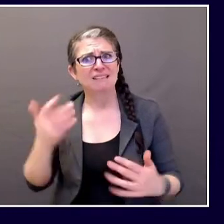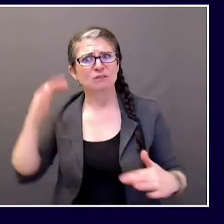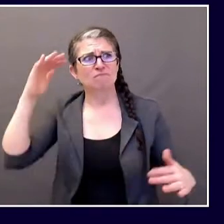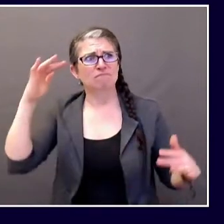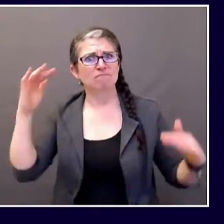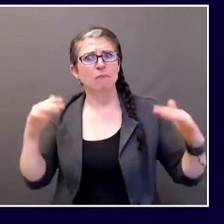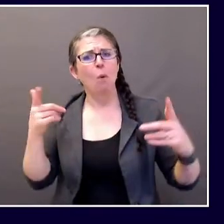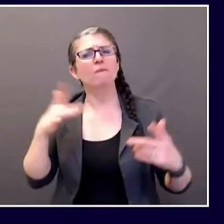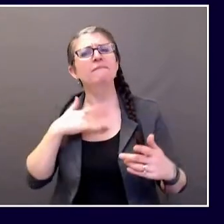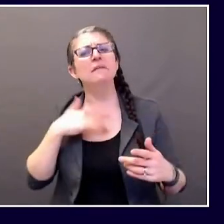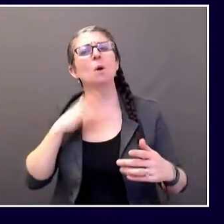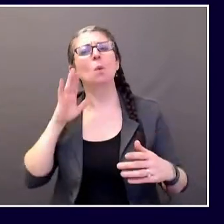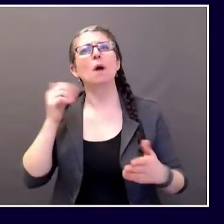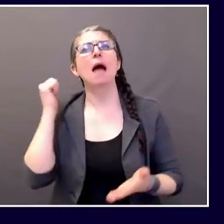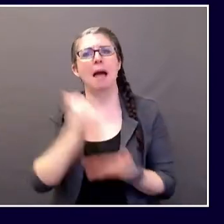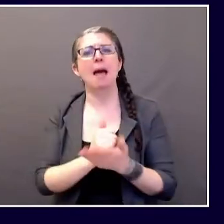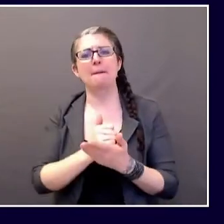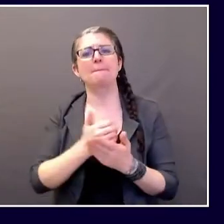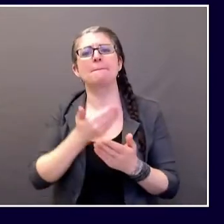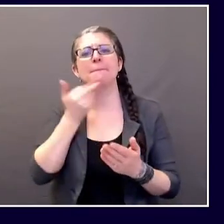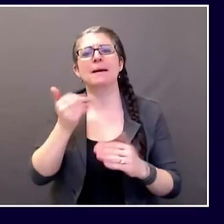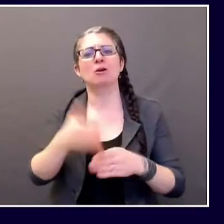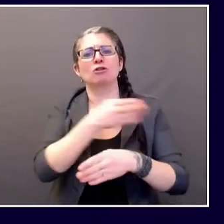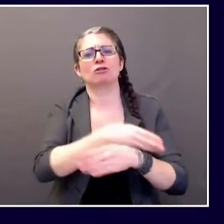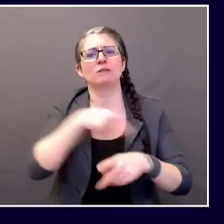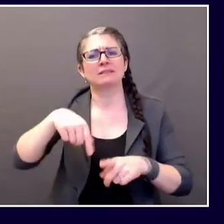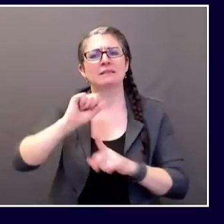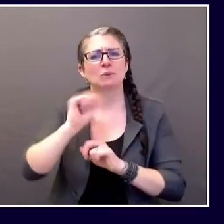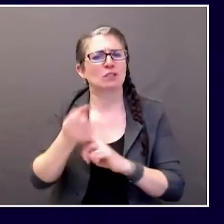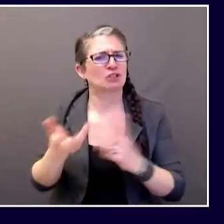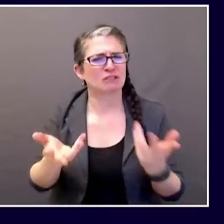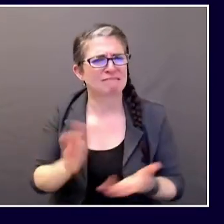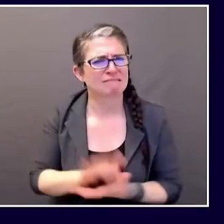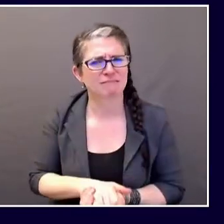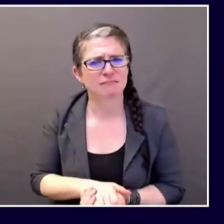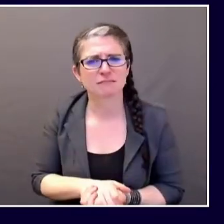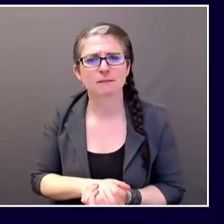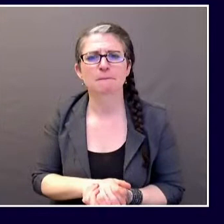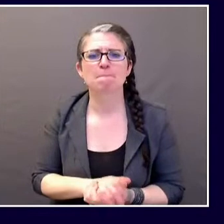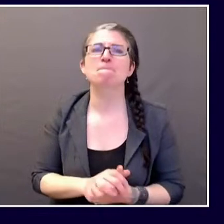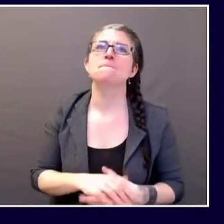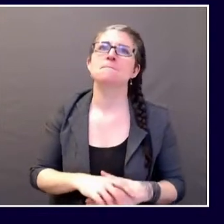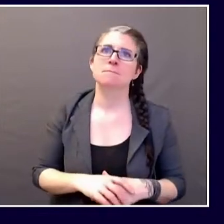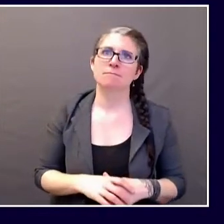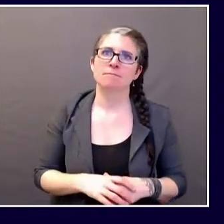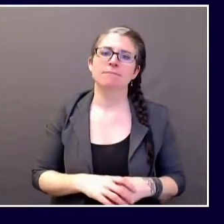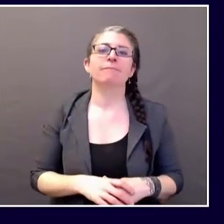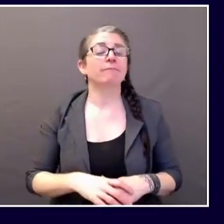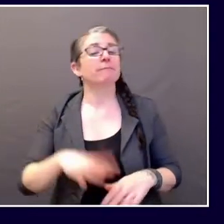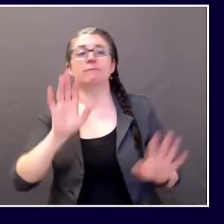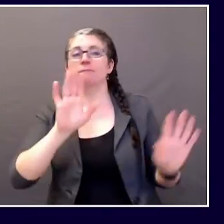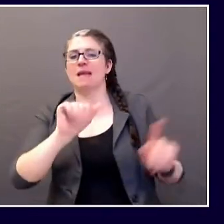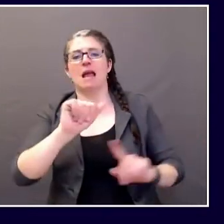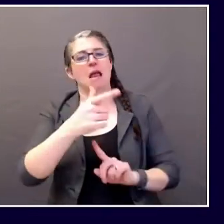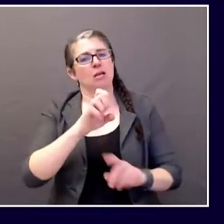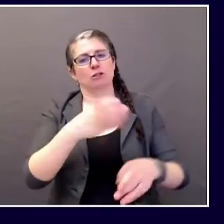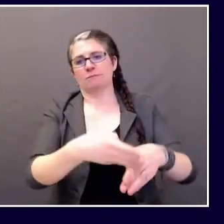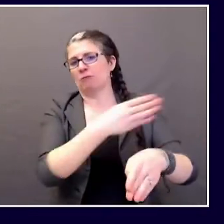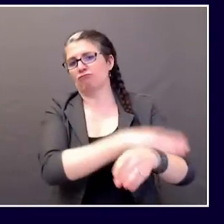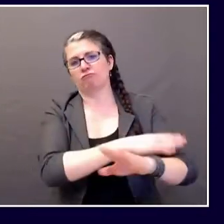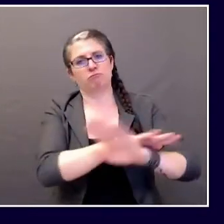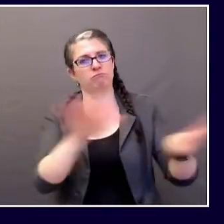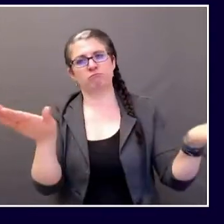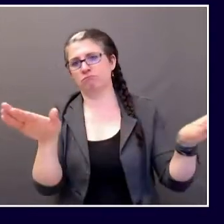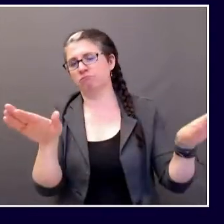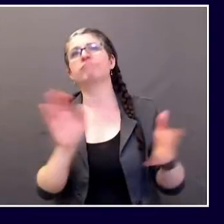the latter, Amy, for a few reasons. The first is that age unto itself is partly what's called a